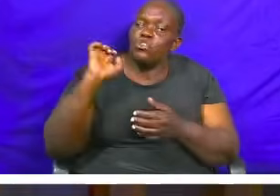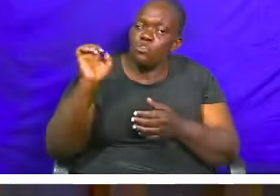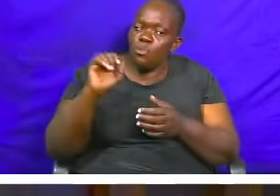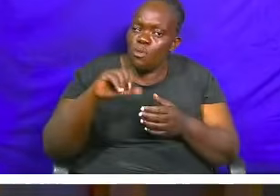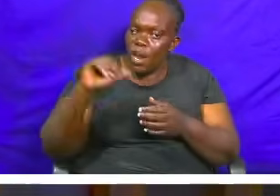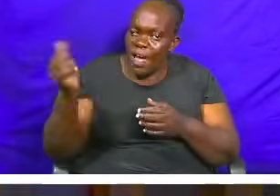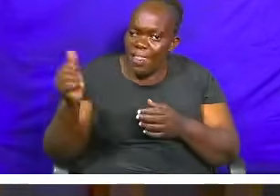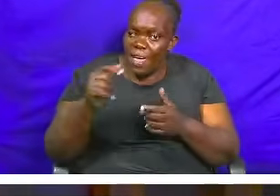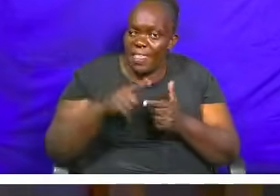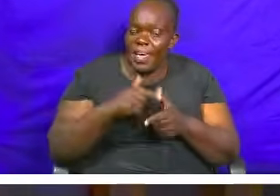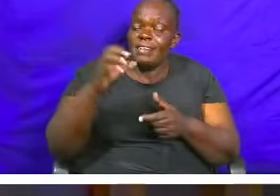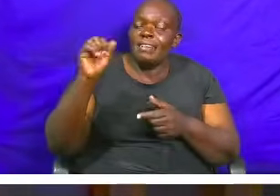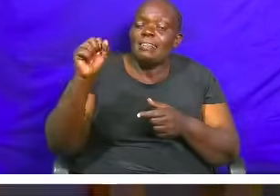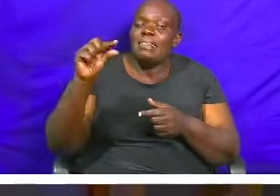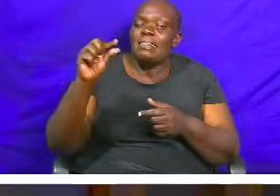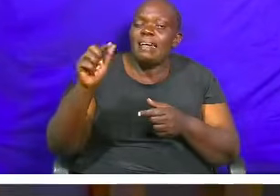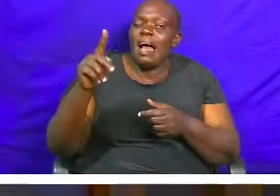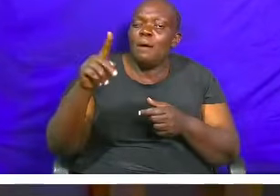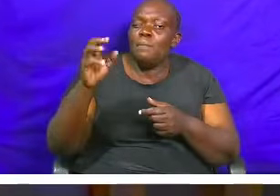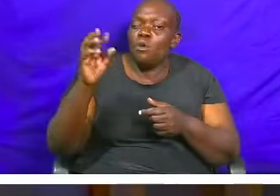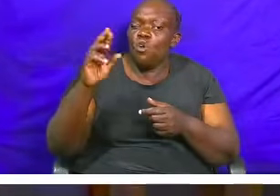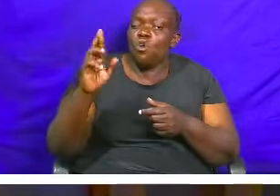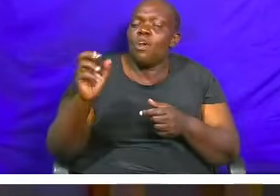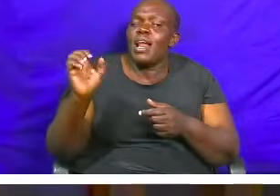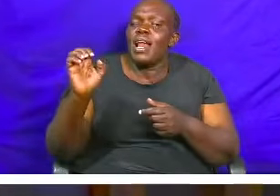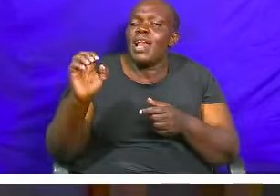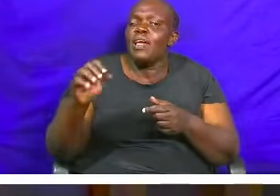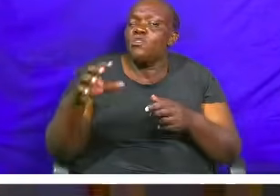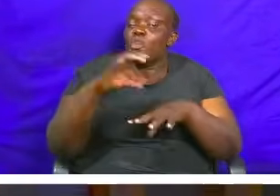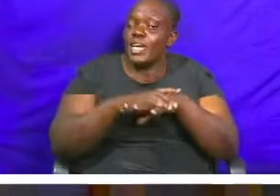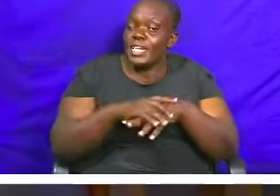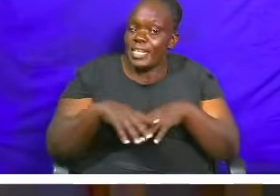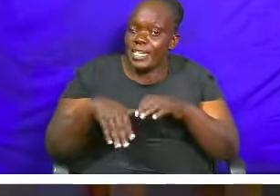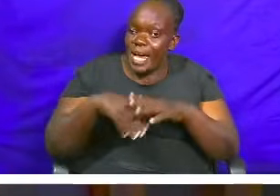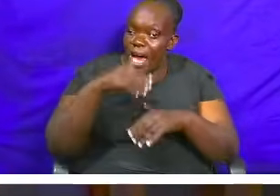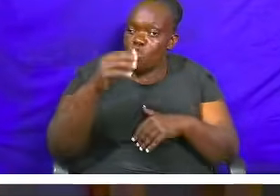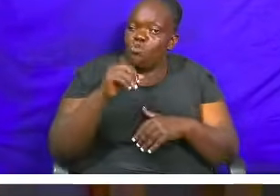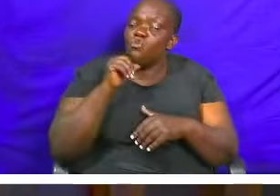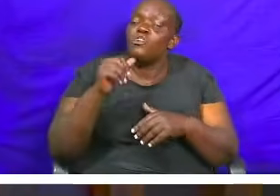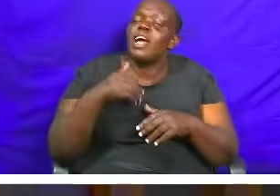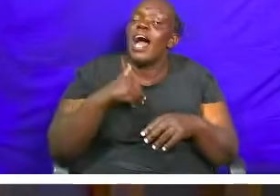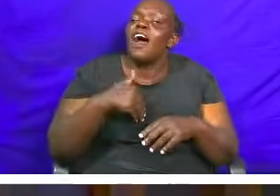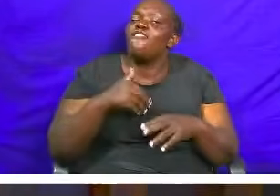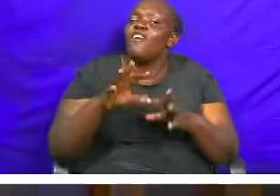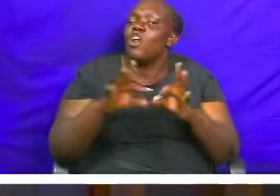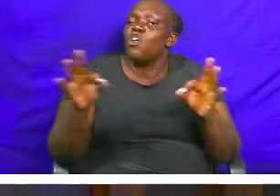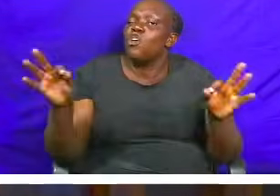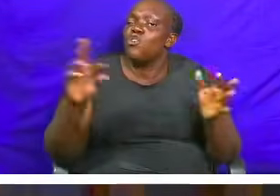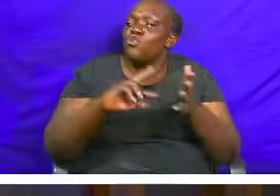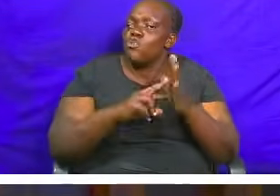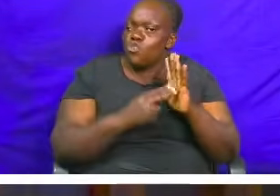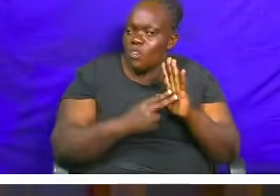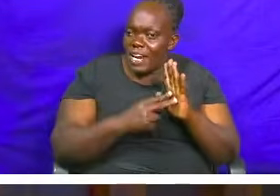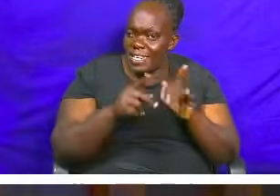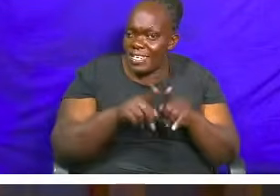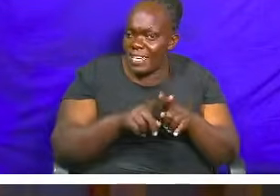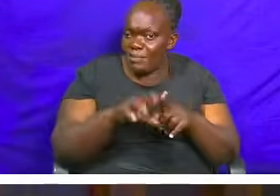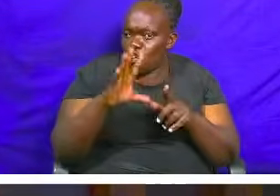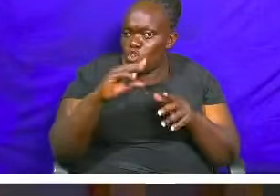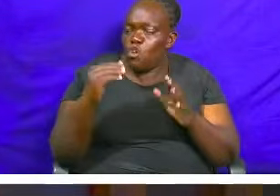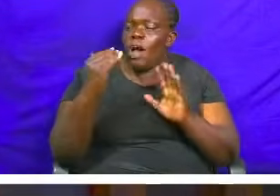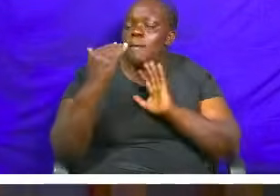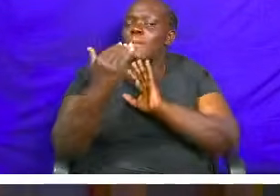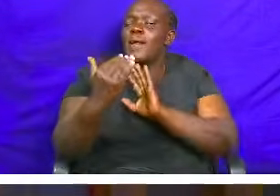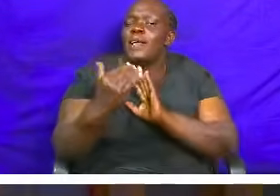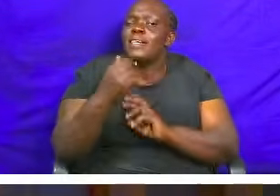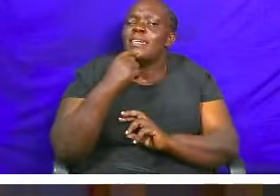within Singapore. So you get it out in you don't have a long contract with Dr. Moora. You just go and approach him. Can you